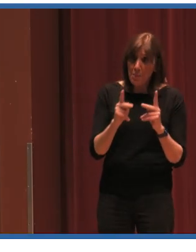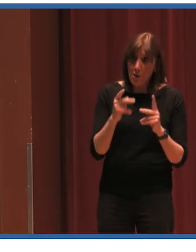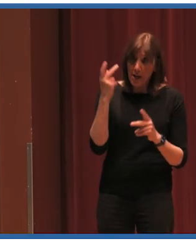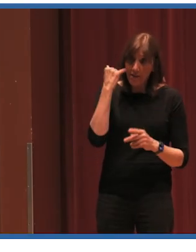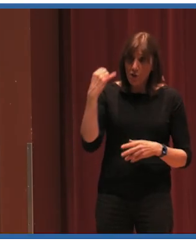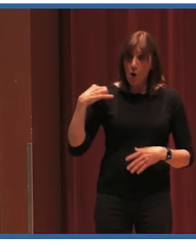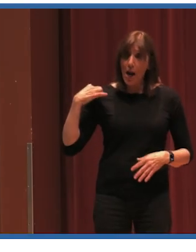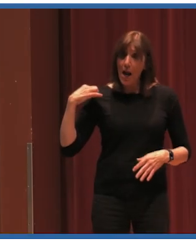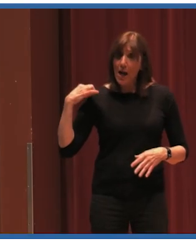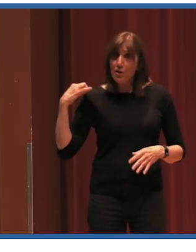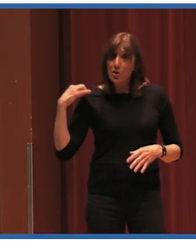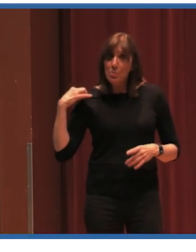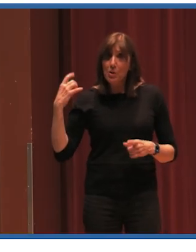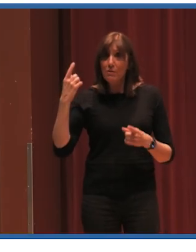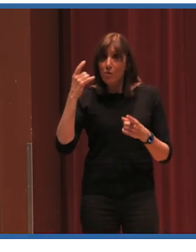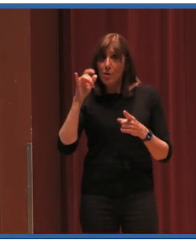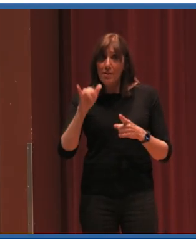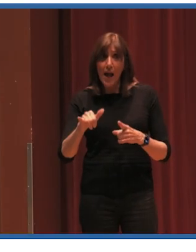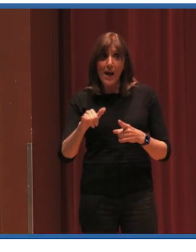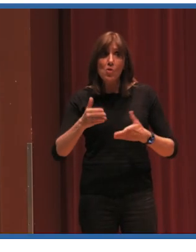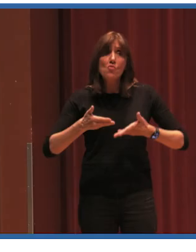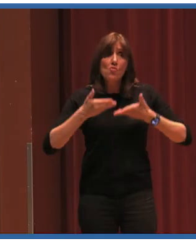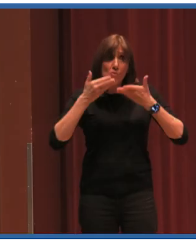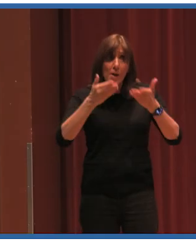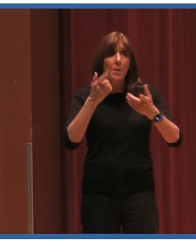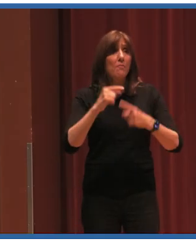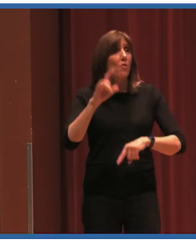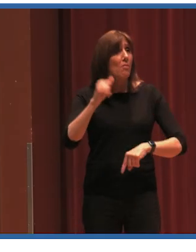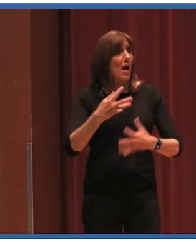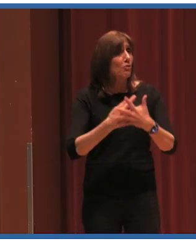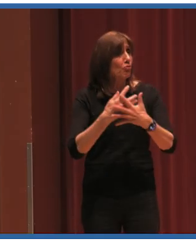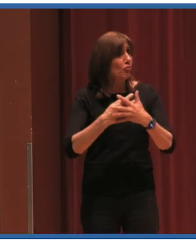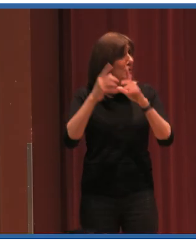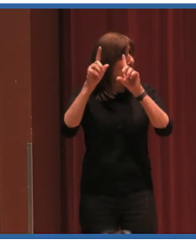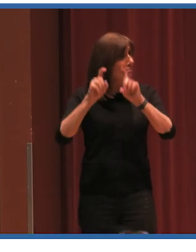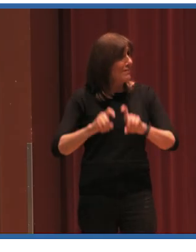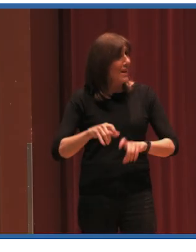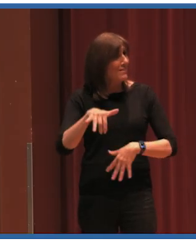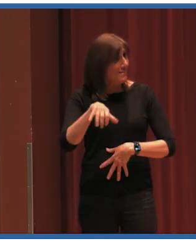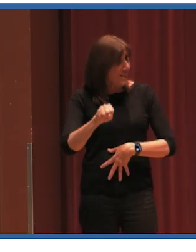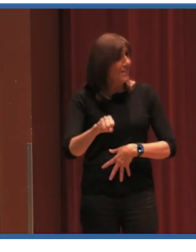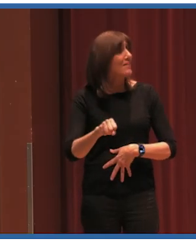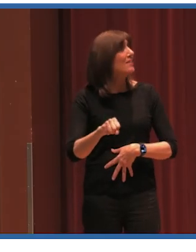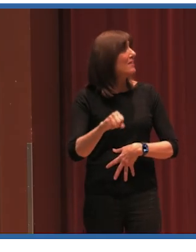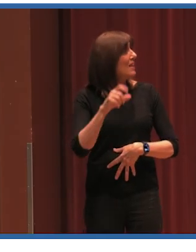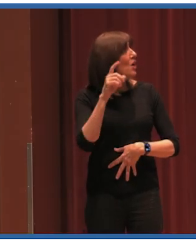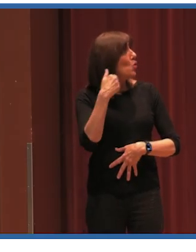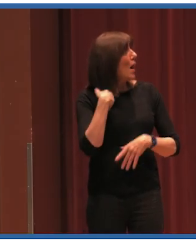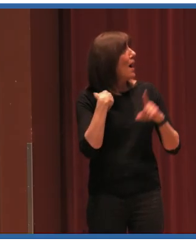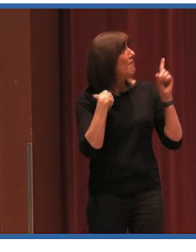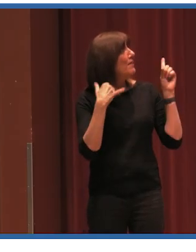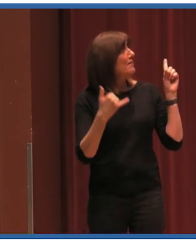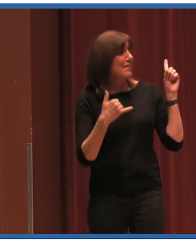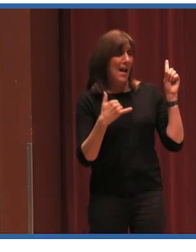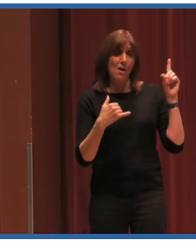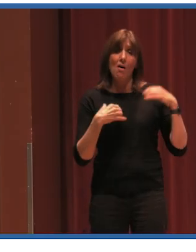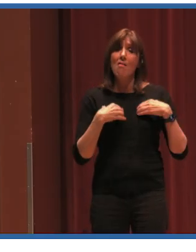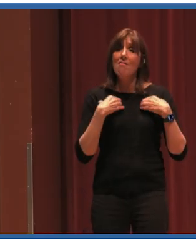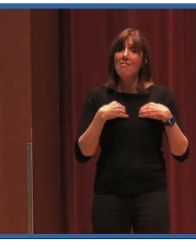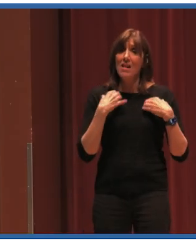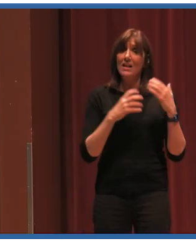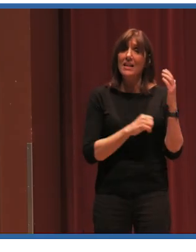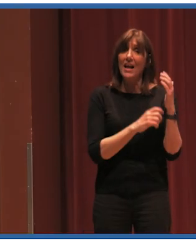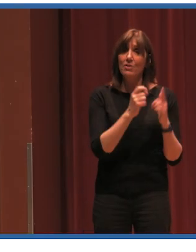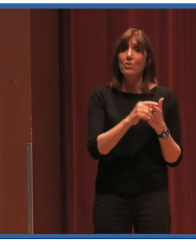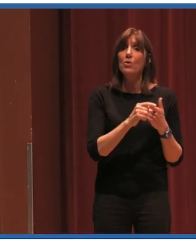eligible or recommended for that kind of screening have that screening. So this is recommended for folks